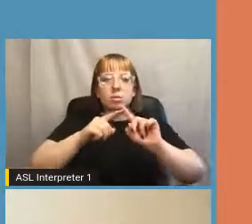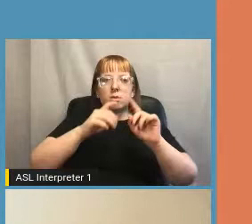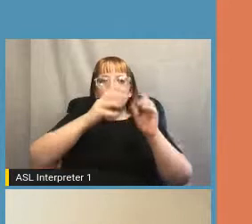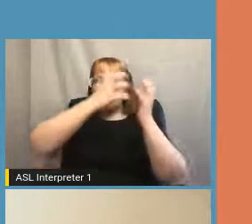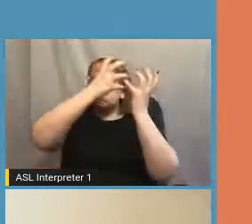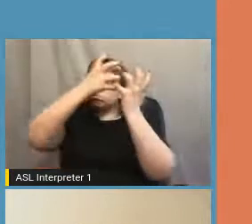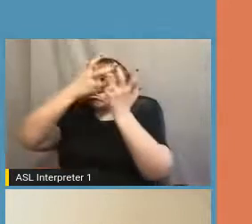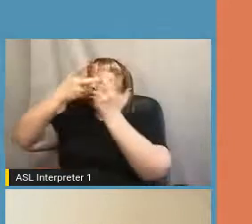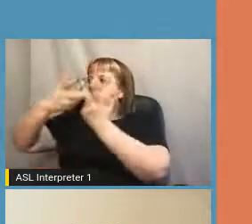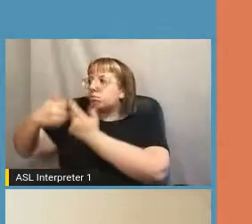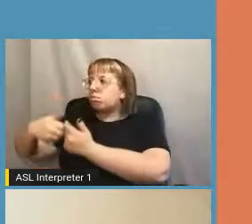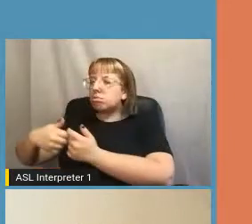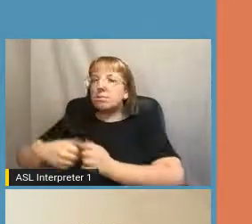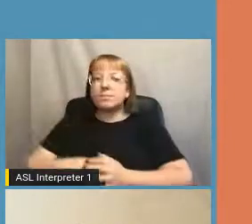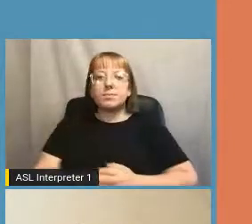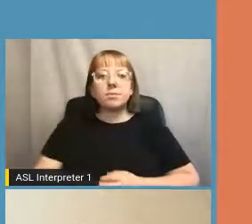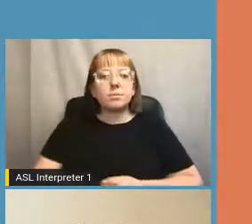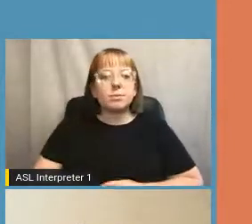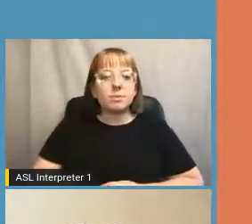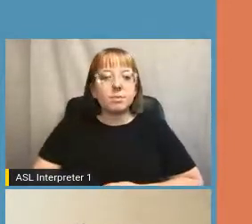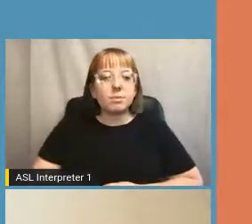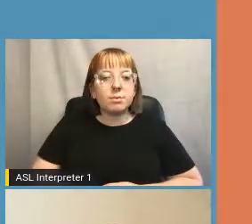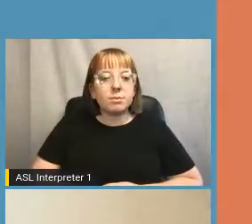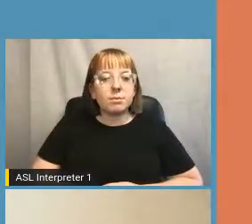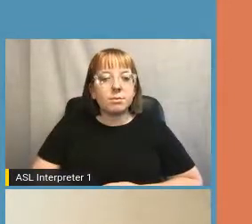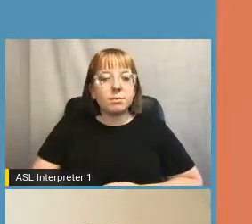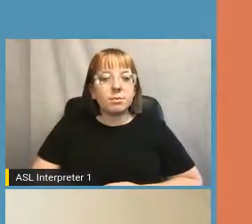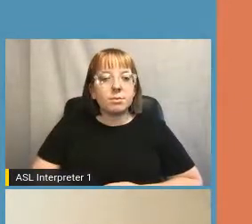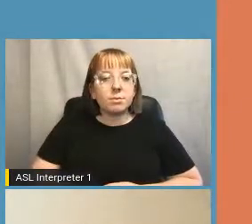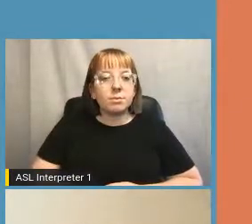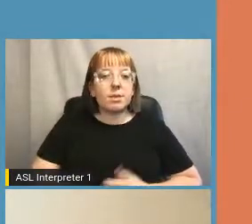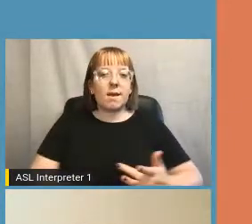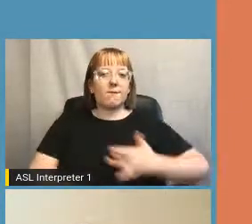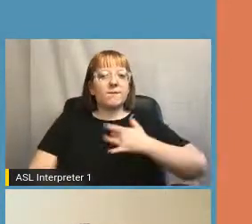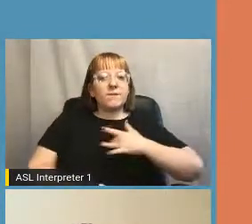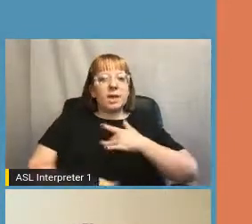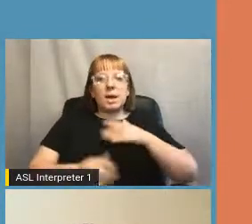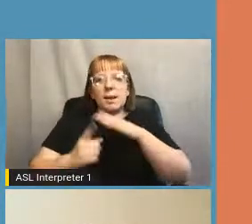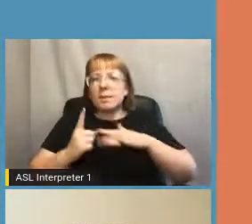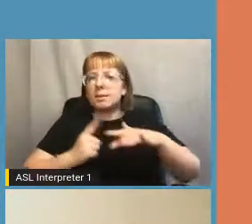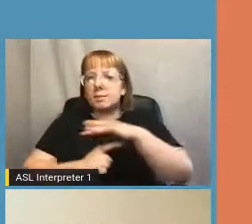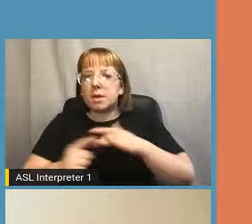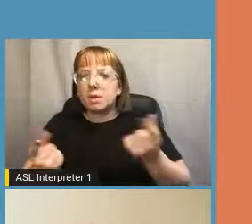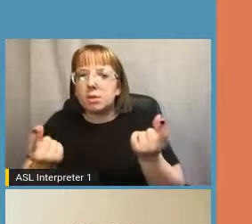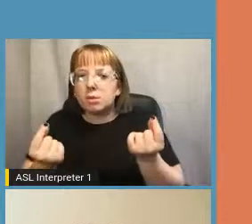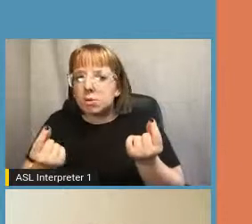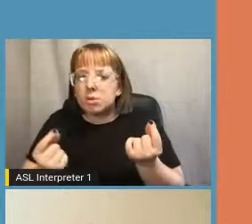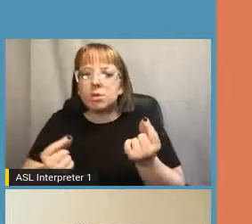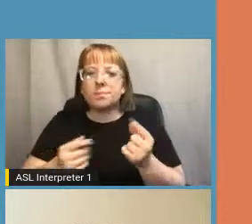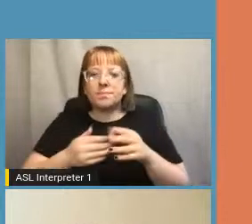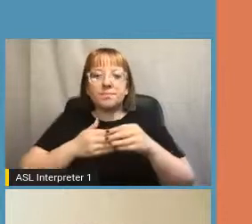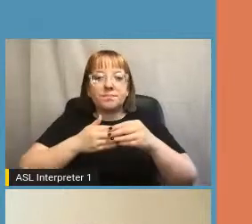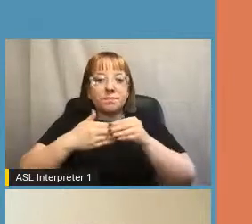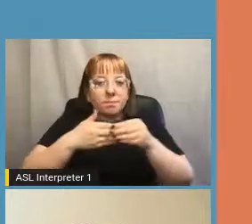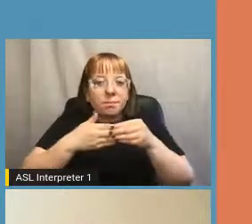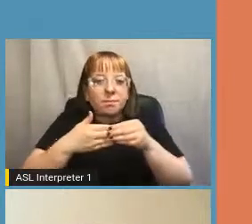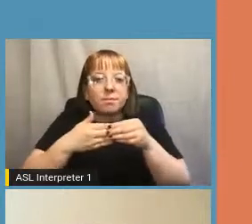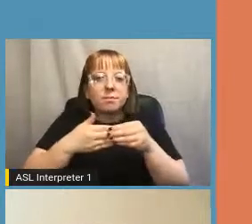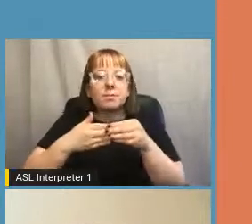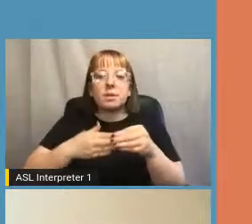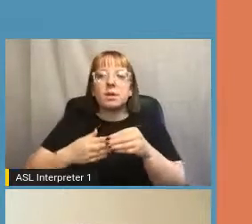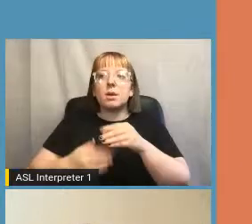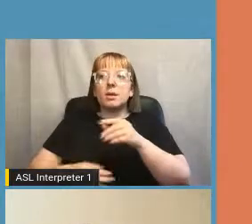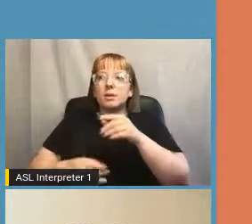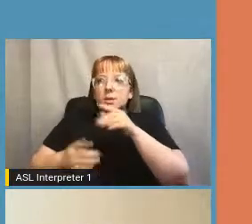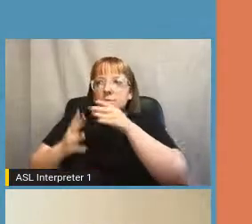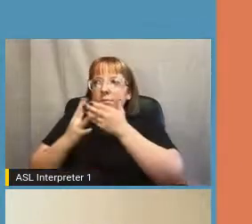what that space is, the theme of the space. So in this case, domesticity. These artworks explore the private space